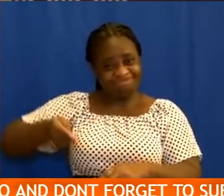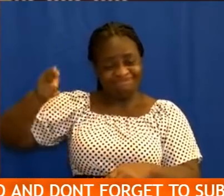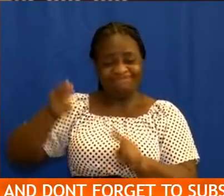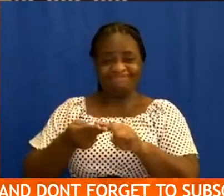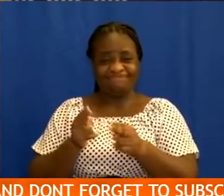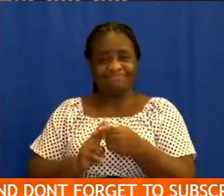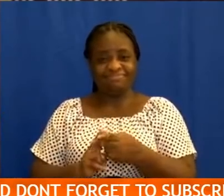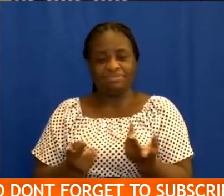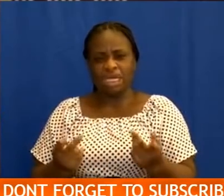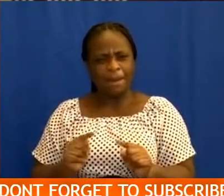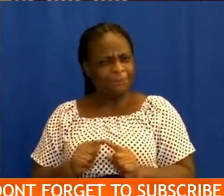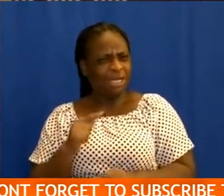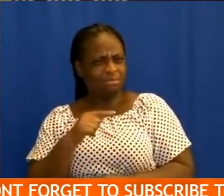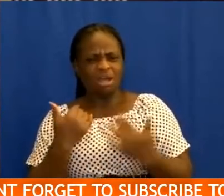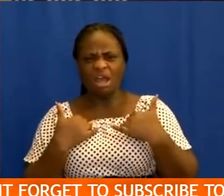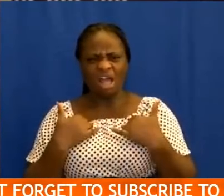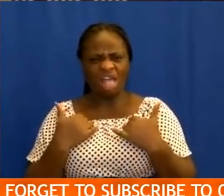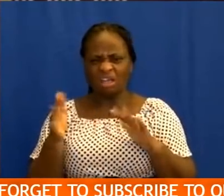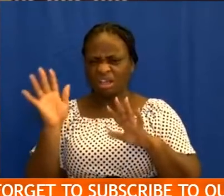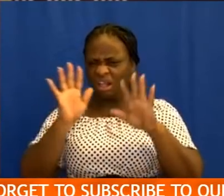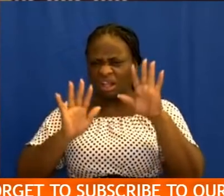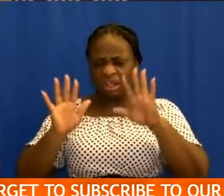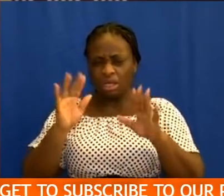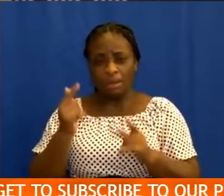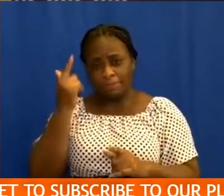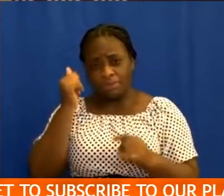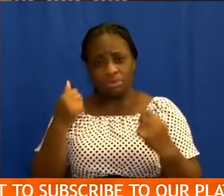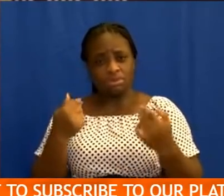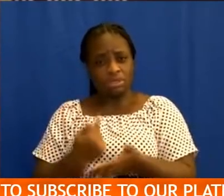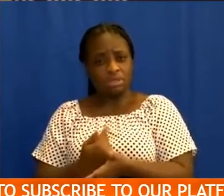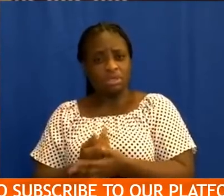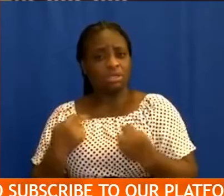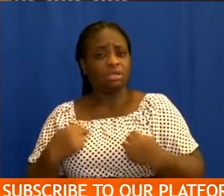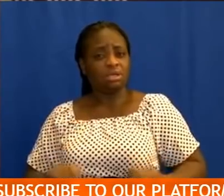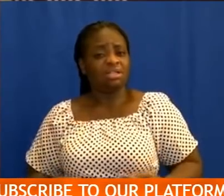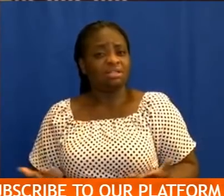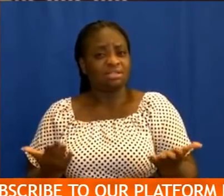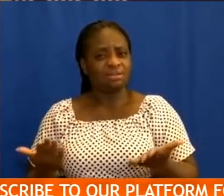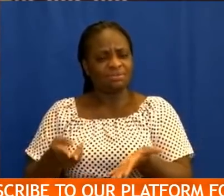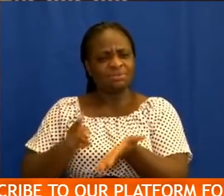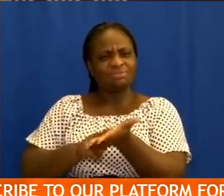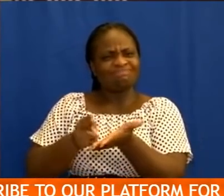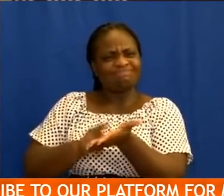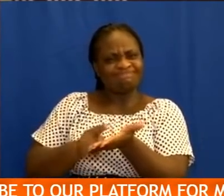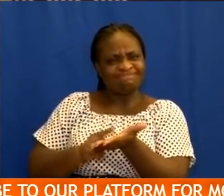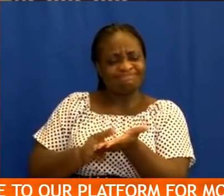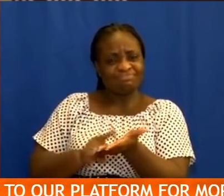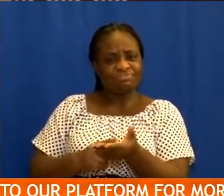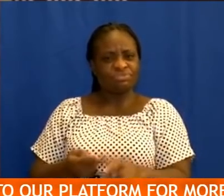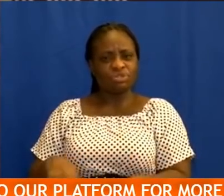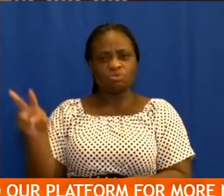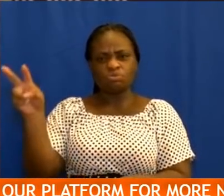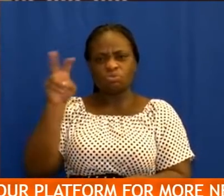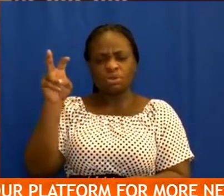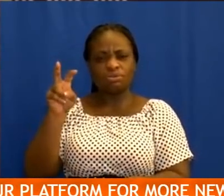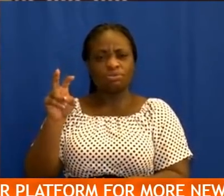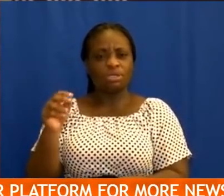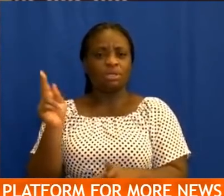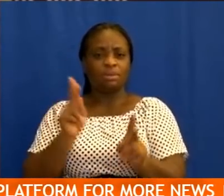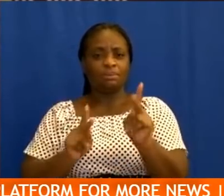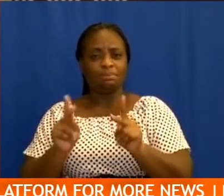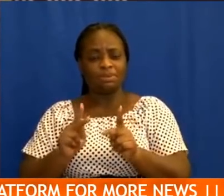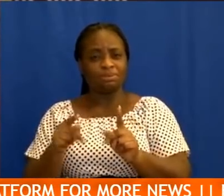and say Ghana, see, and your coronavirus active cases, no, it's not almost 2,000. And I see a death to woman, no,